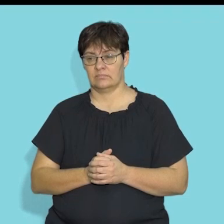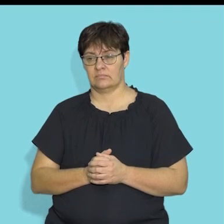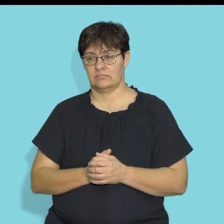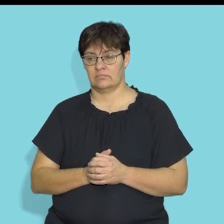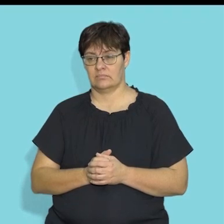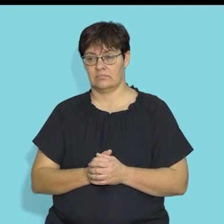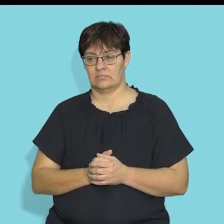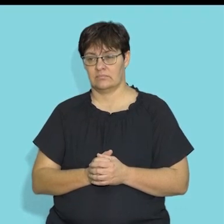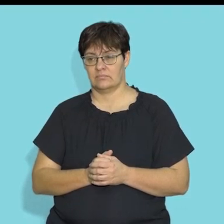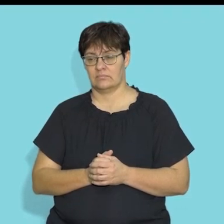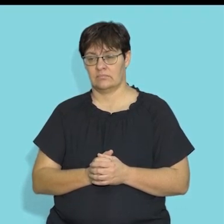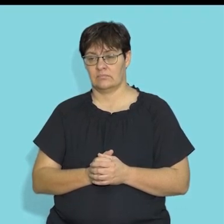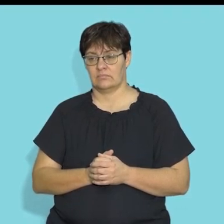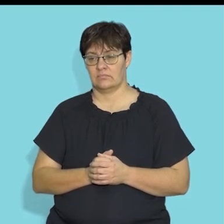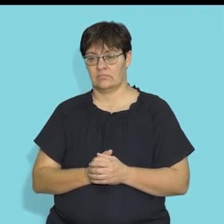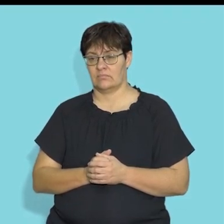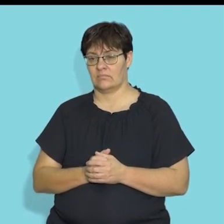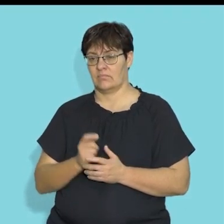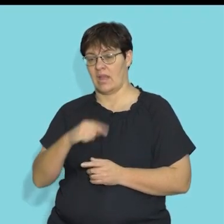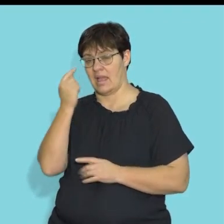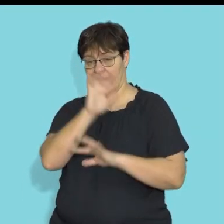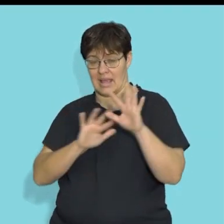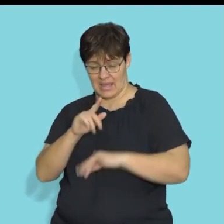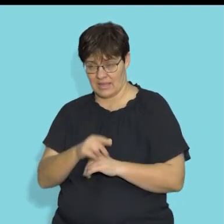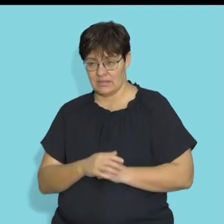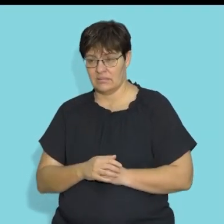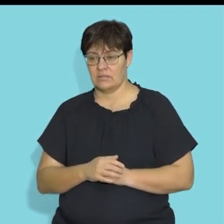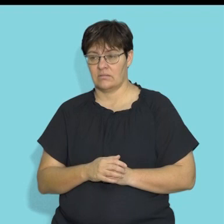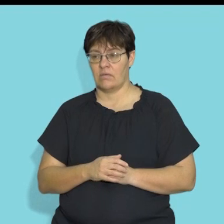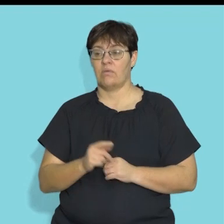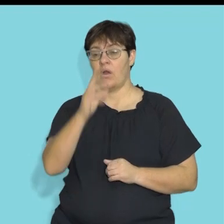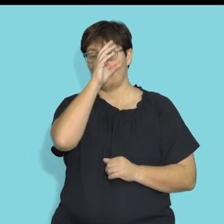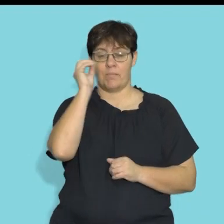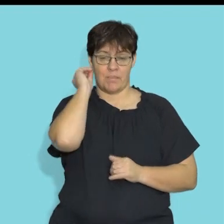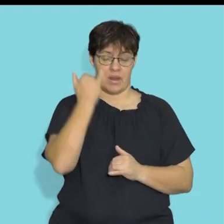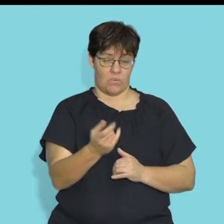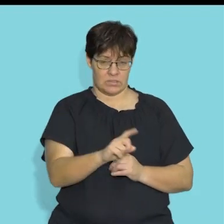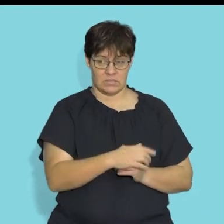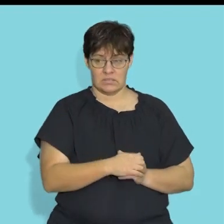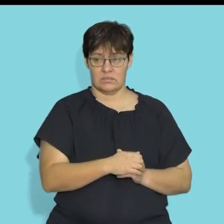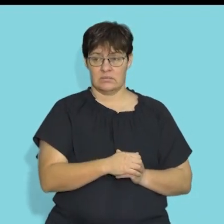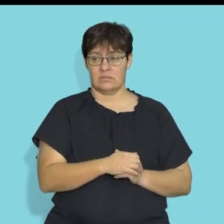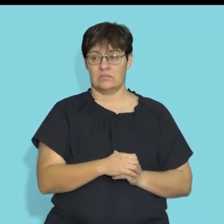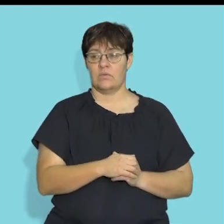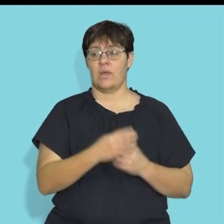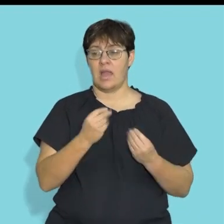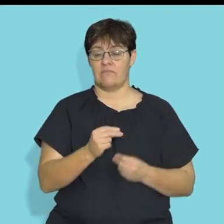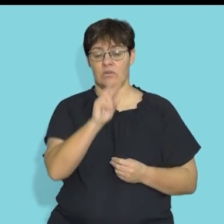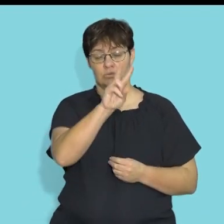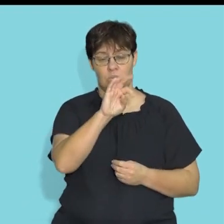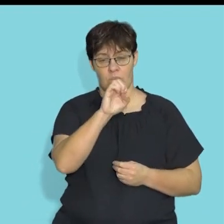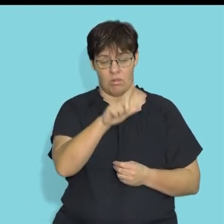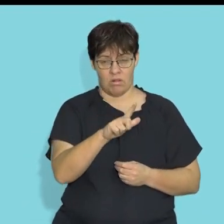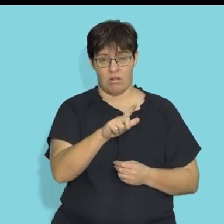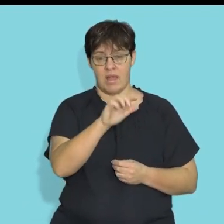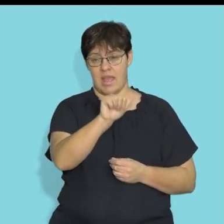like us to use another pen color. So what we should remember now is initially we had 12